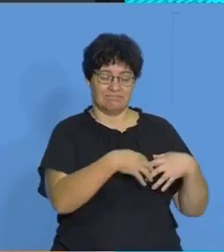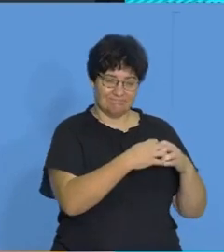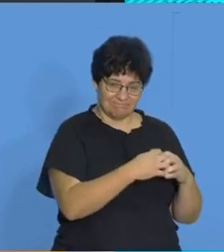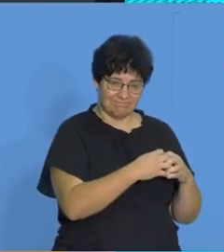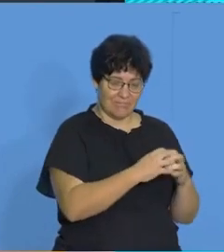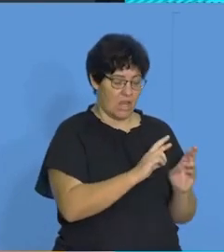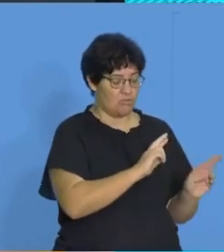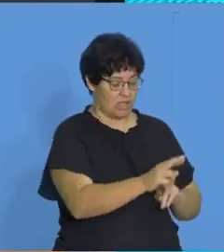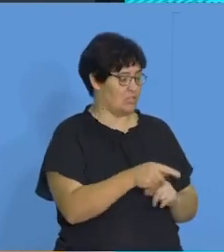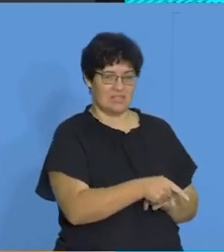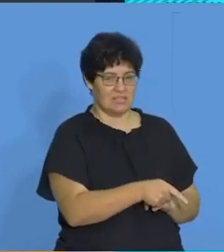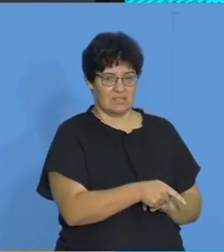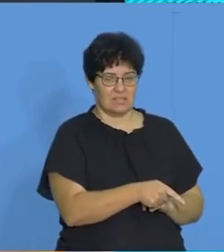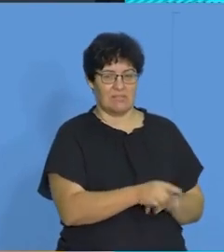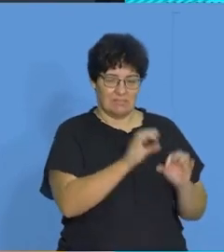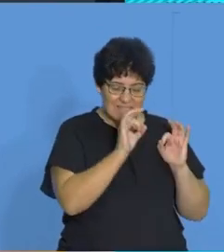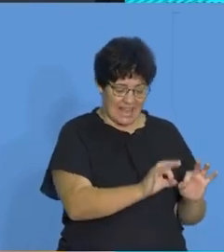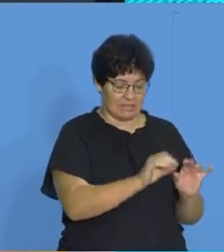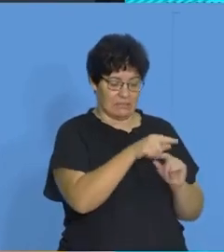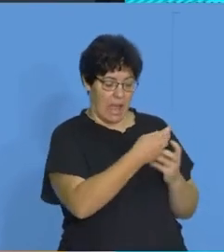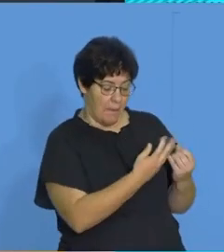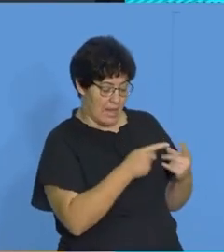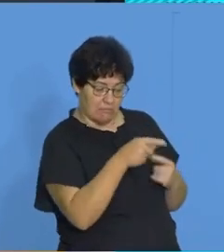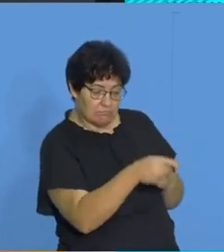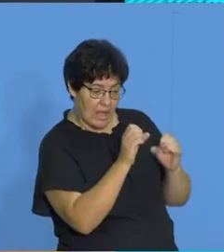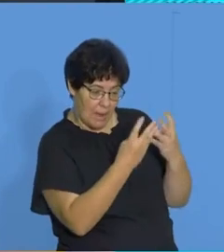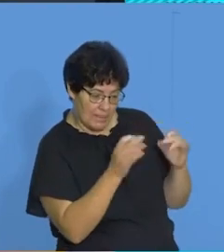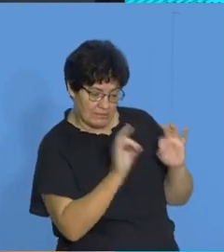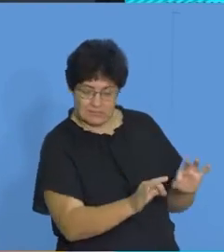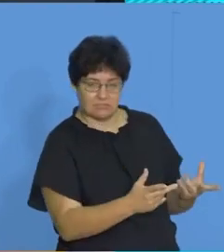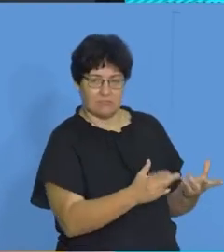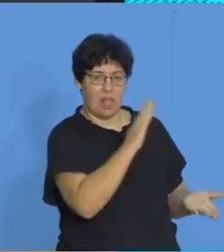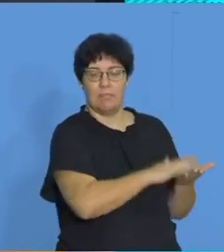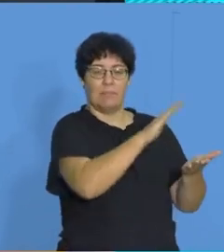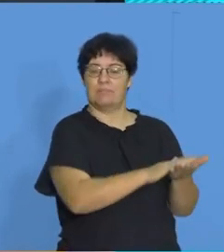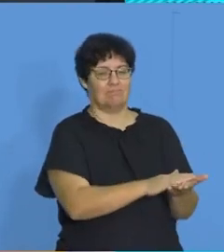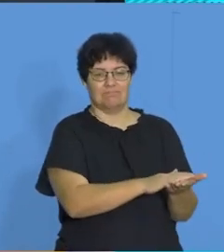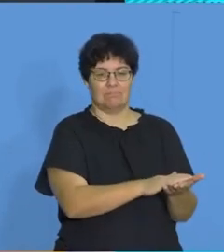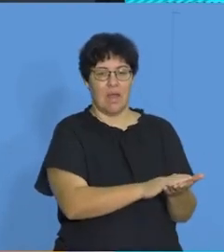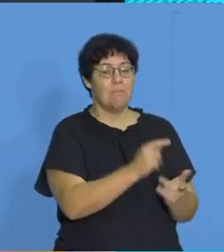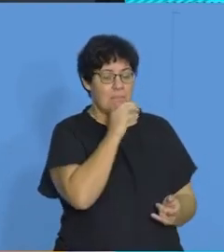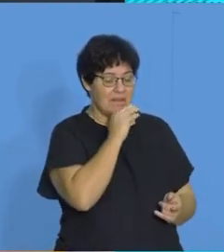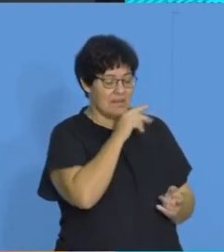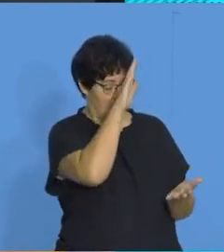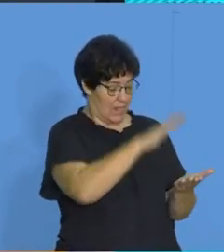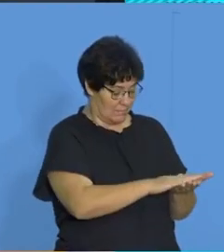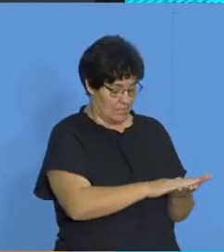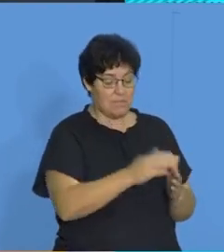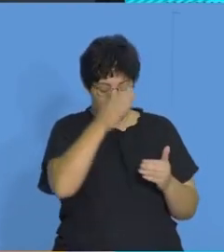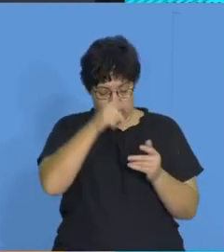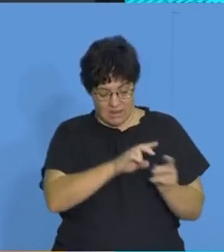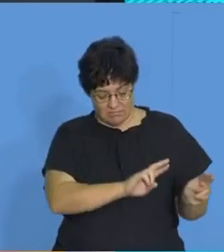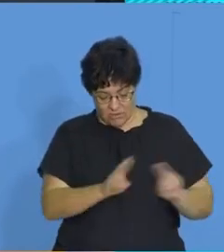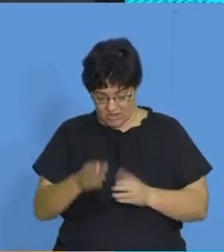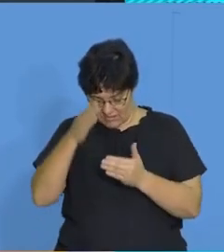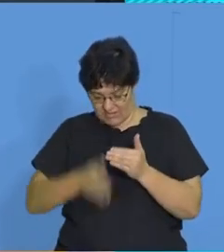in the reaction vessel, you know, in exact amount. So at one stage or the other, the reaction will reach completion or it will stop as a